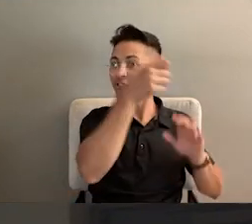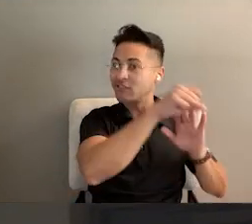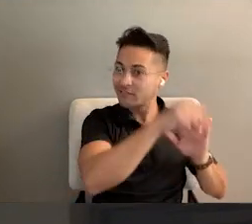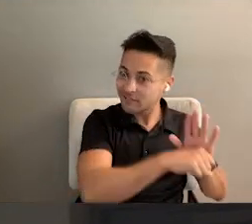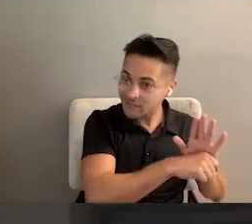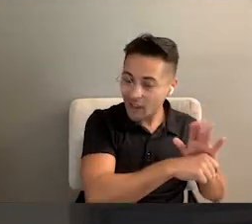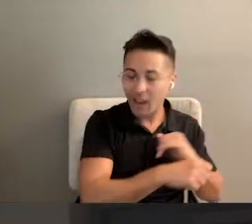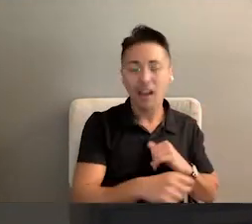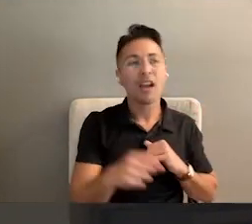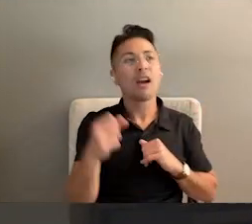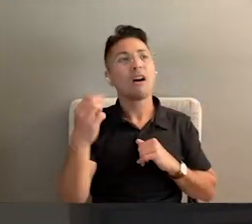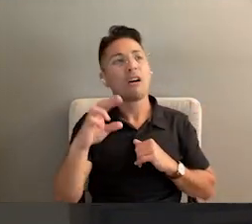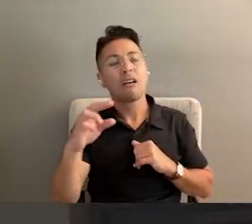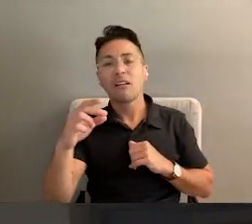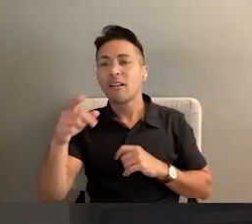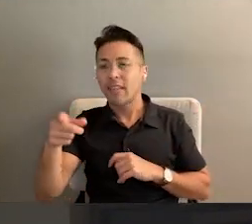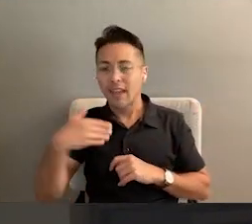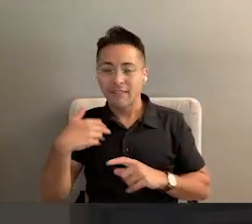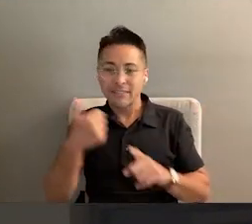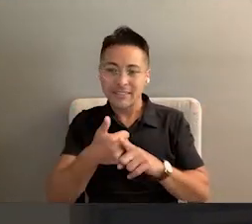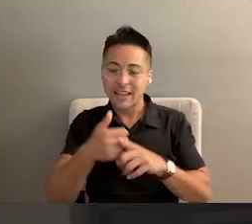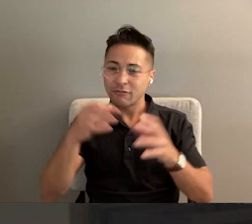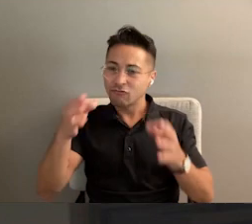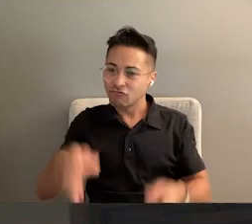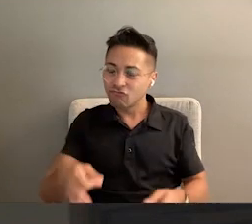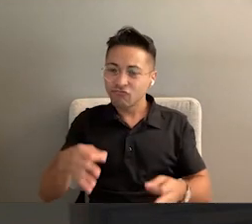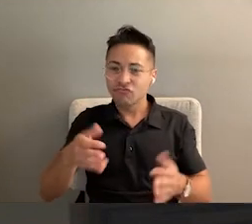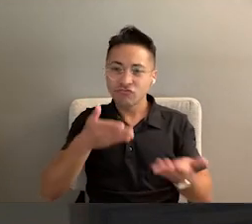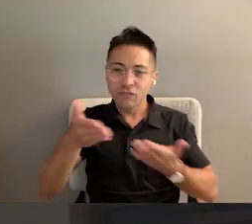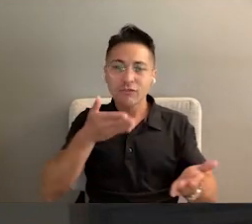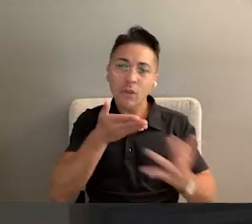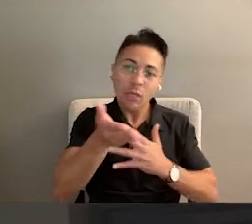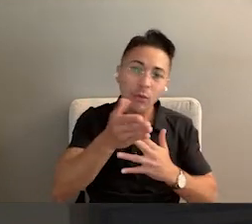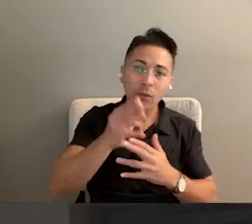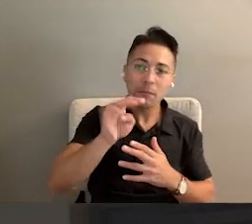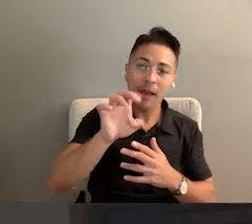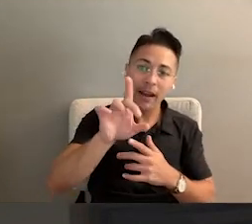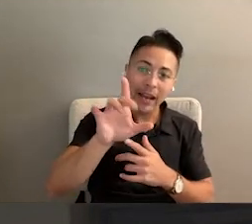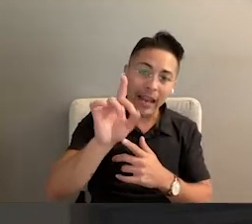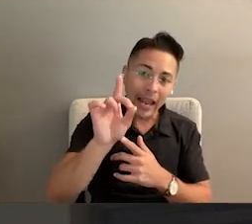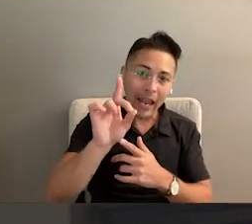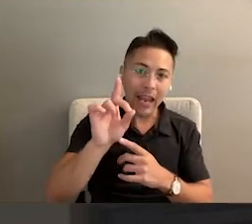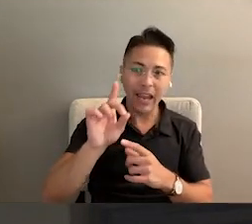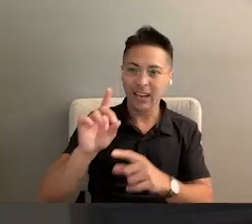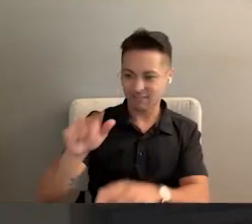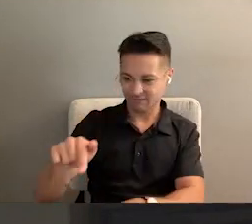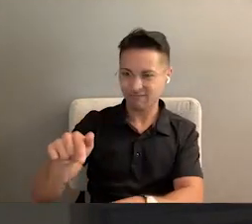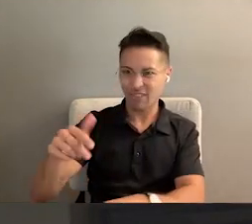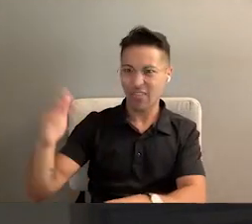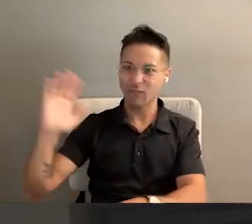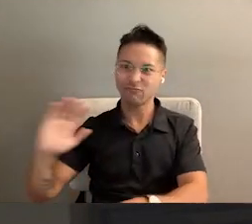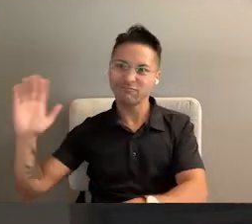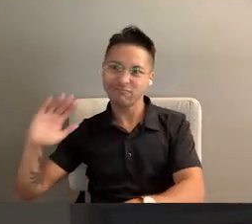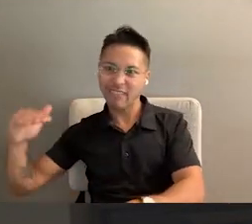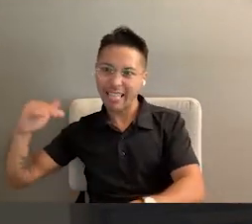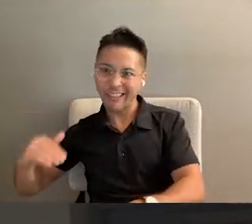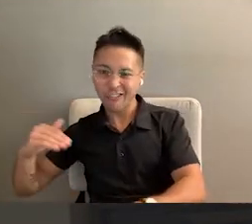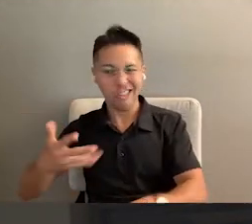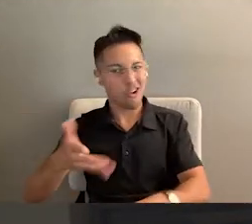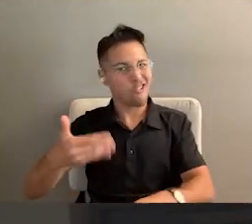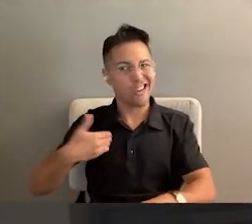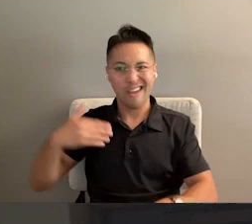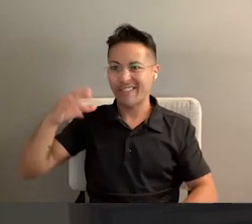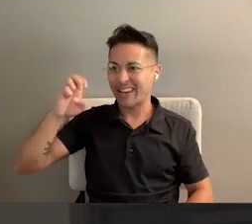in another state. Every now and then, we run into someone who was self-directing services through Medicaid when